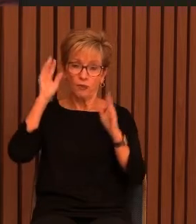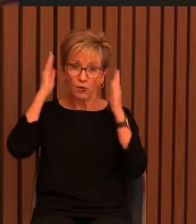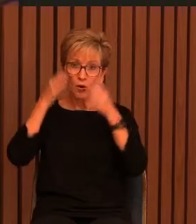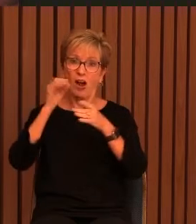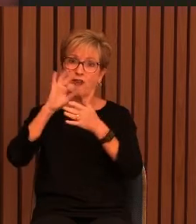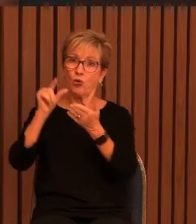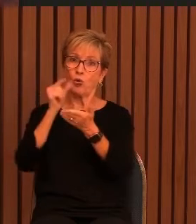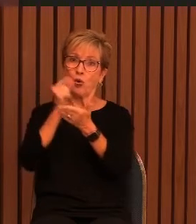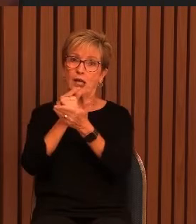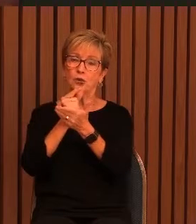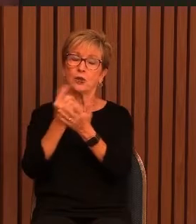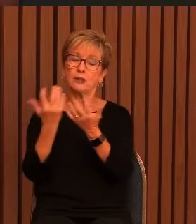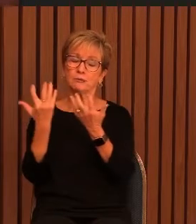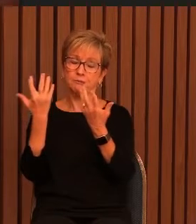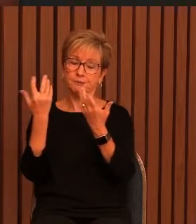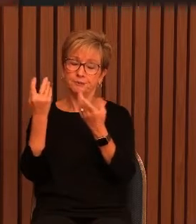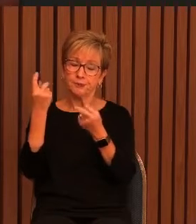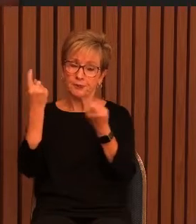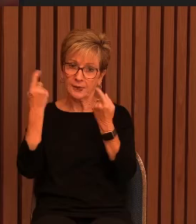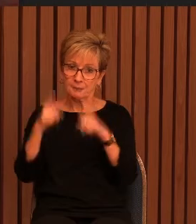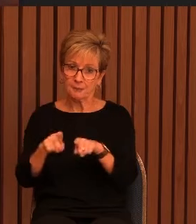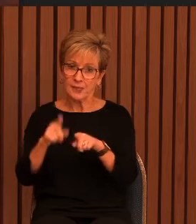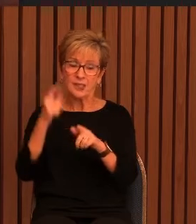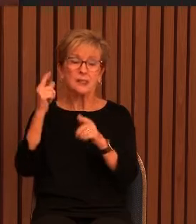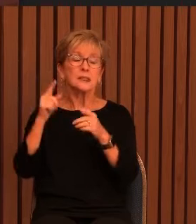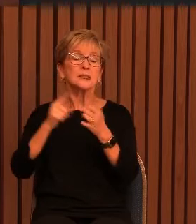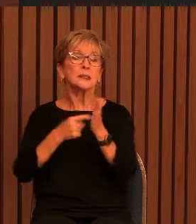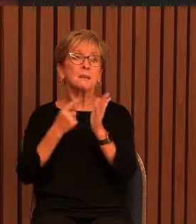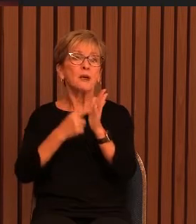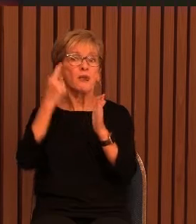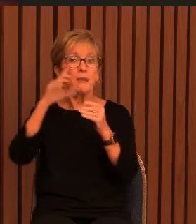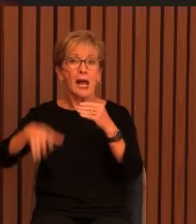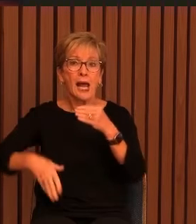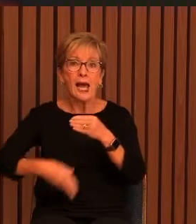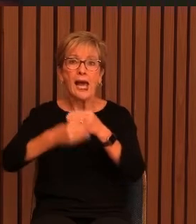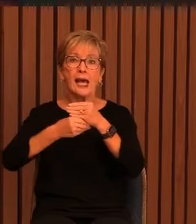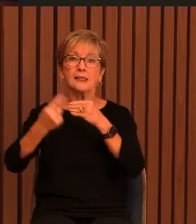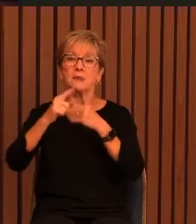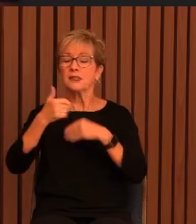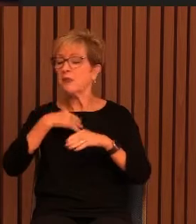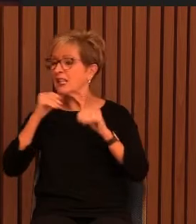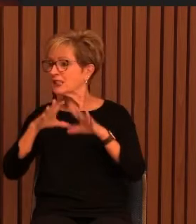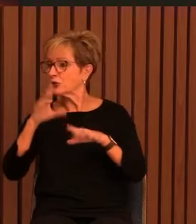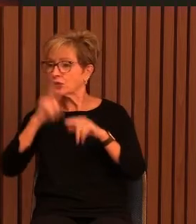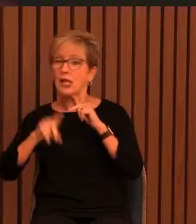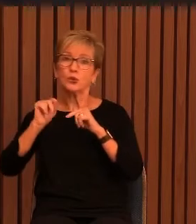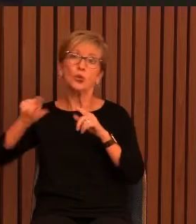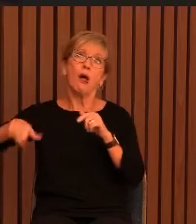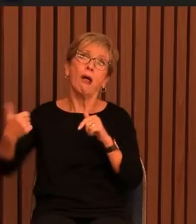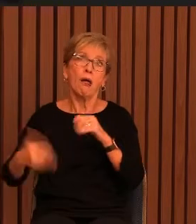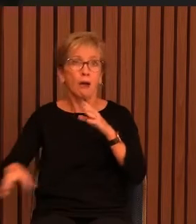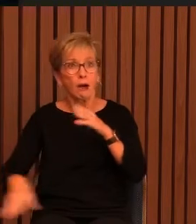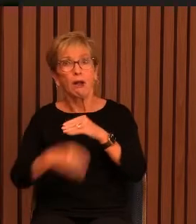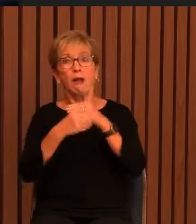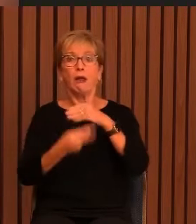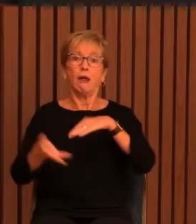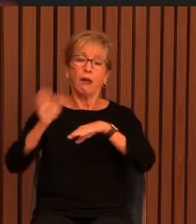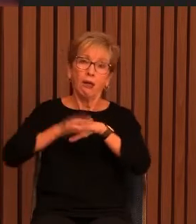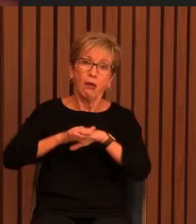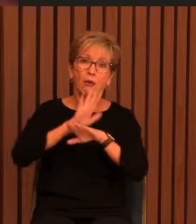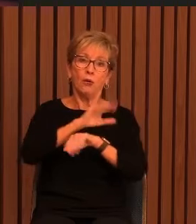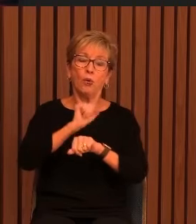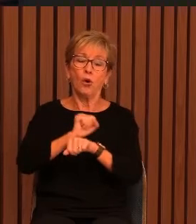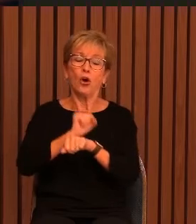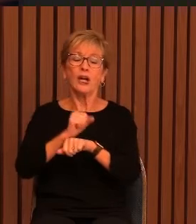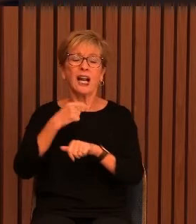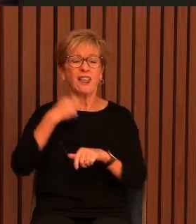play, because sometimes we think about adding something else, right? My teachers can't do something else, right? But if we think